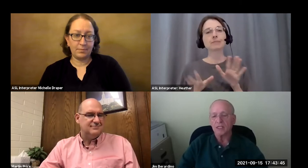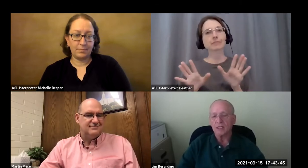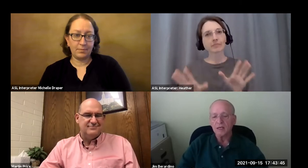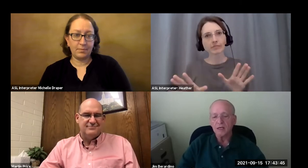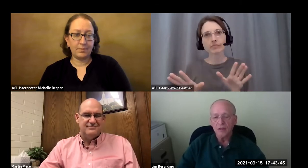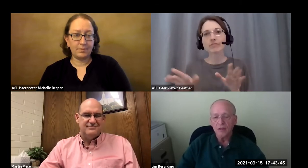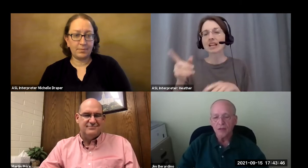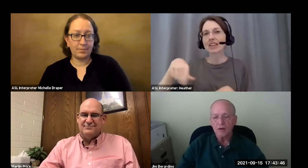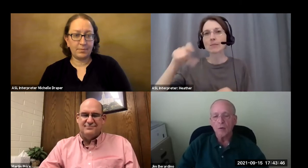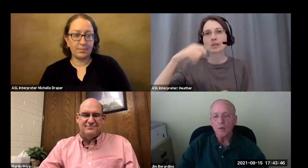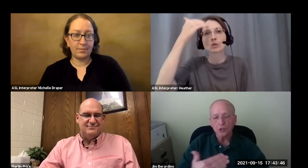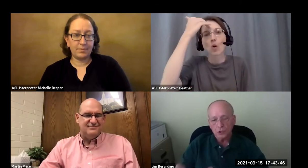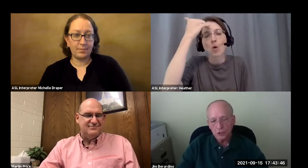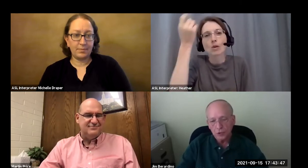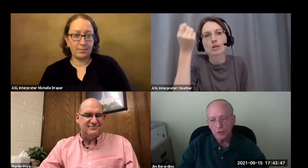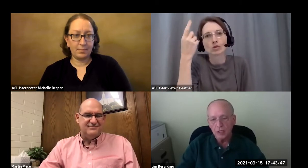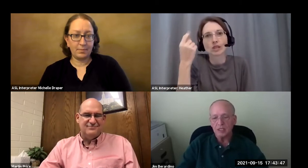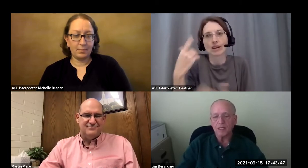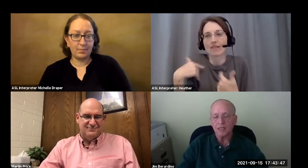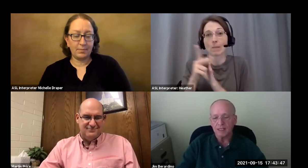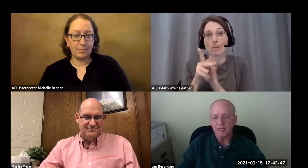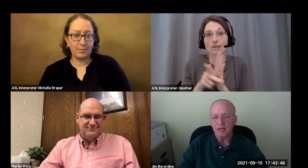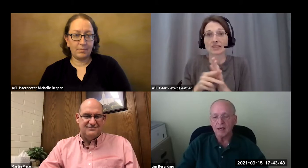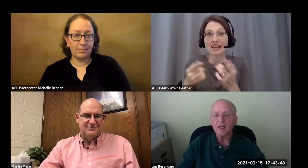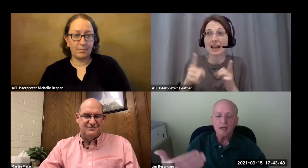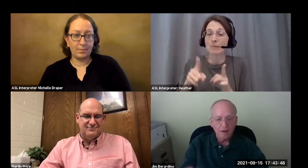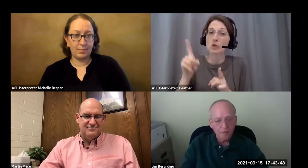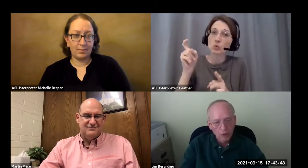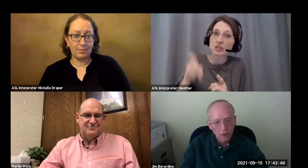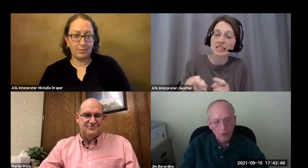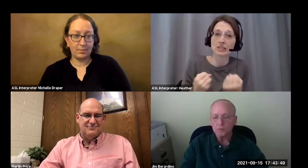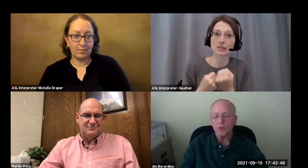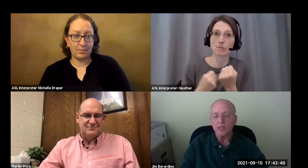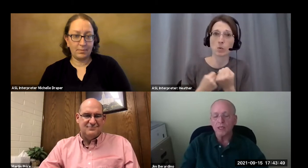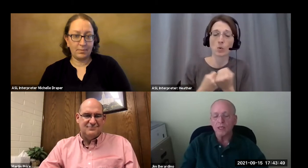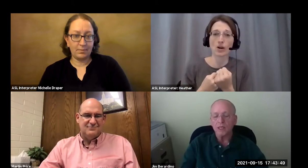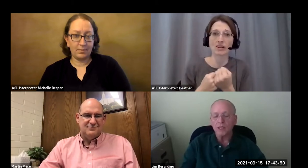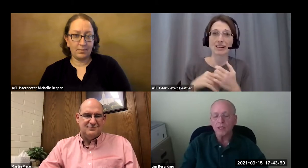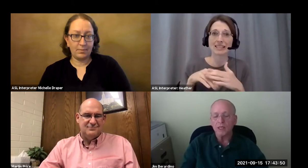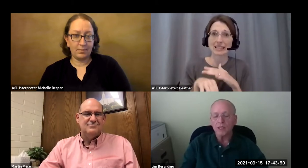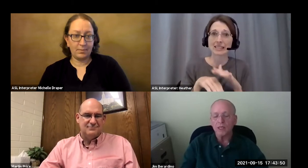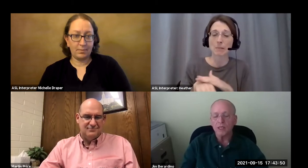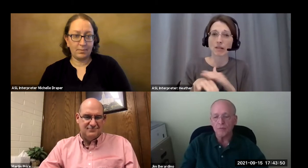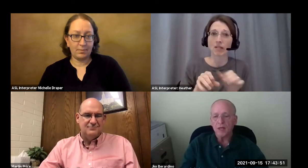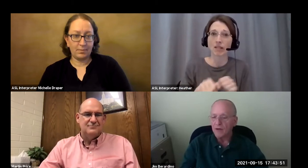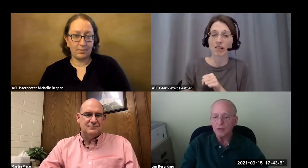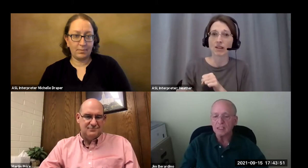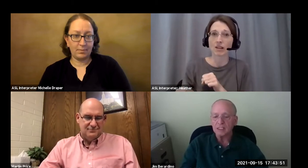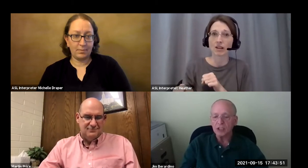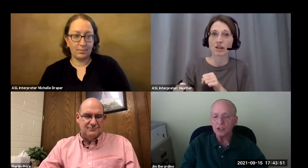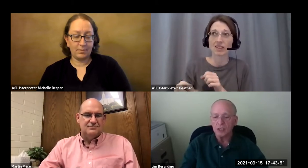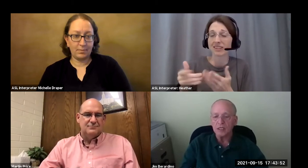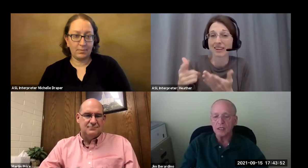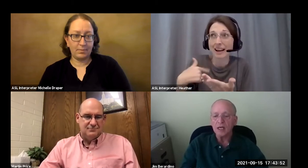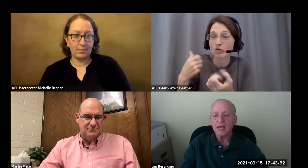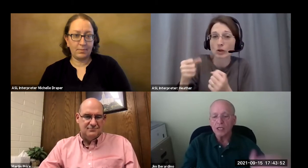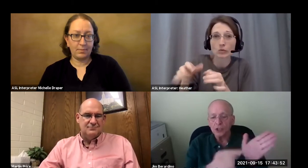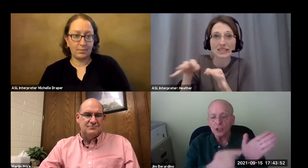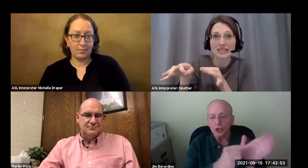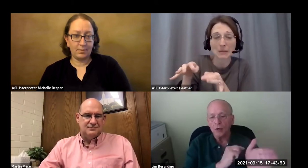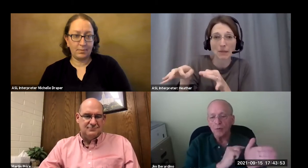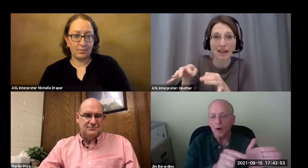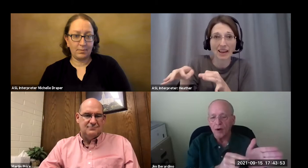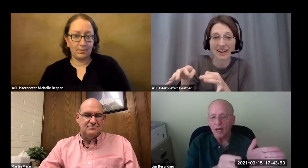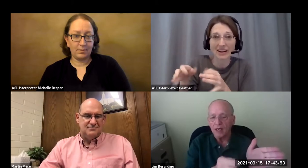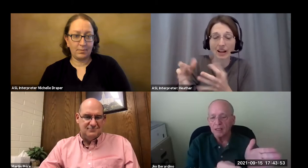or have a policy that when you do need something like that, even though I explained to him that after that